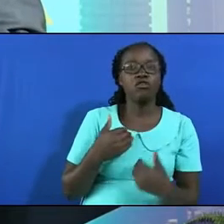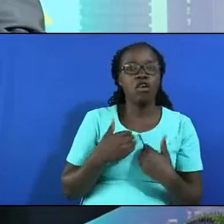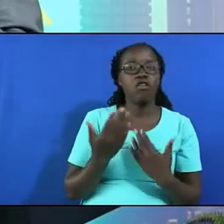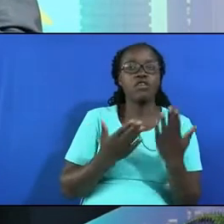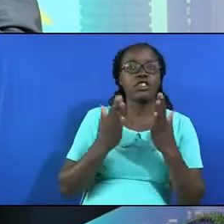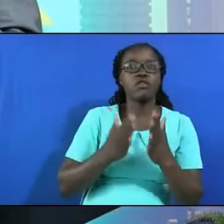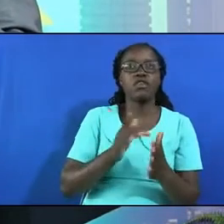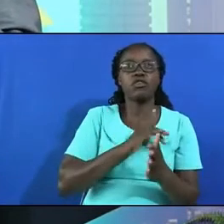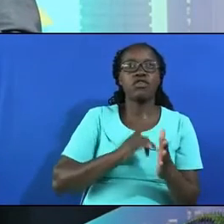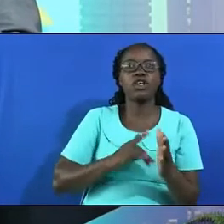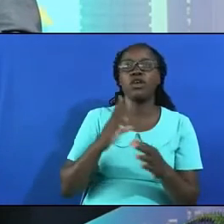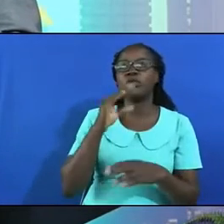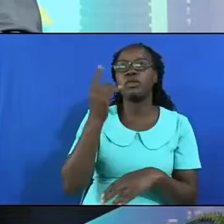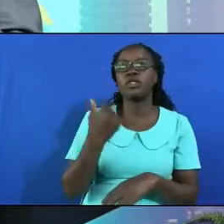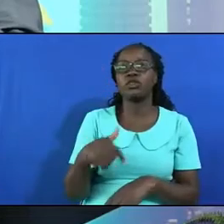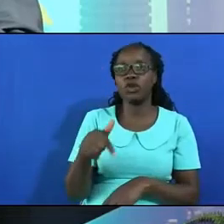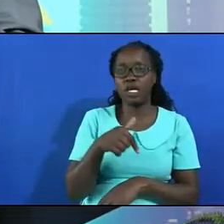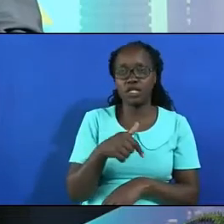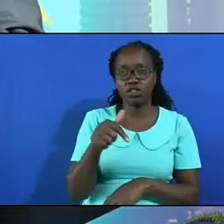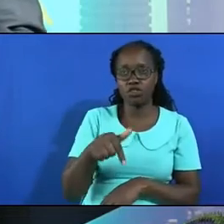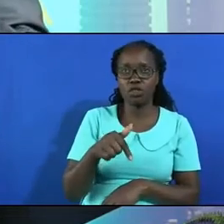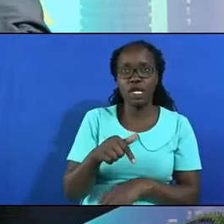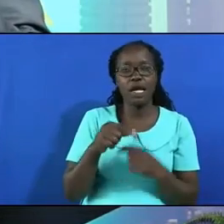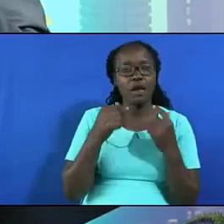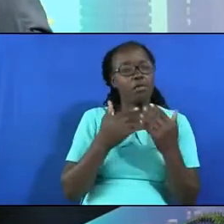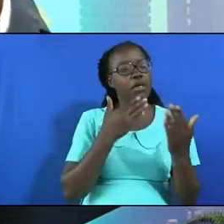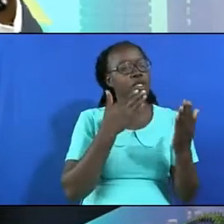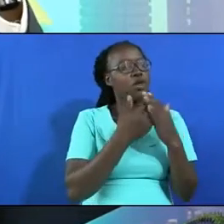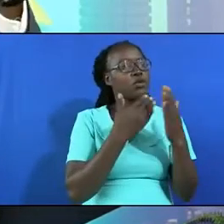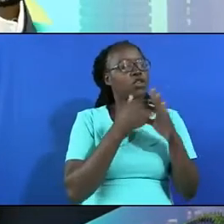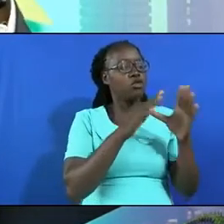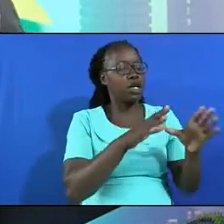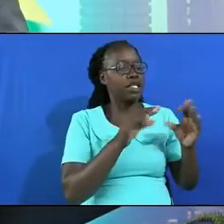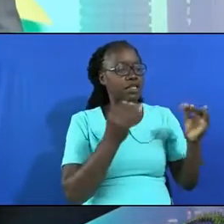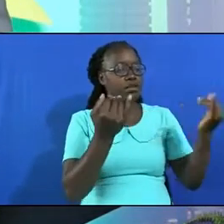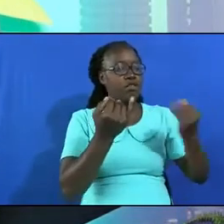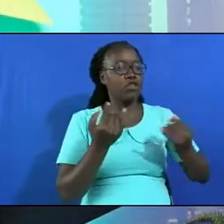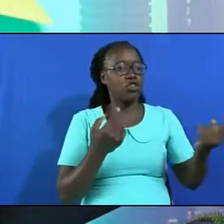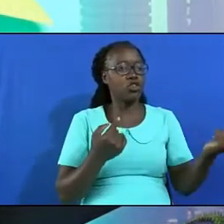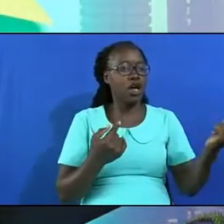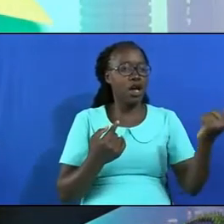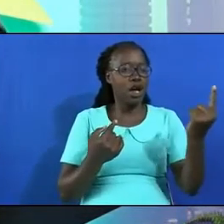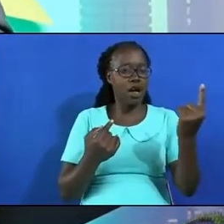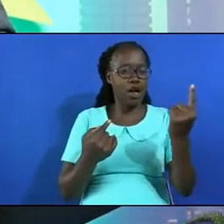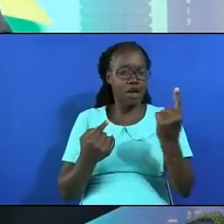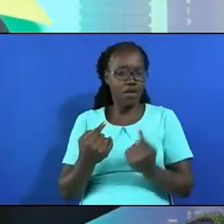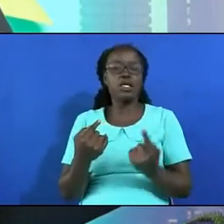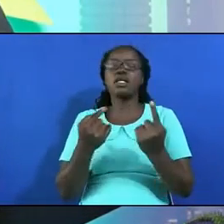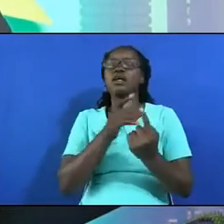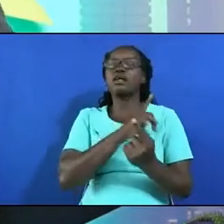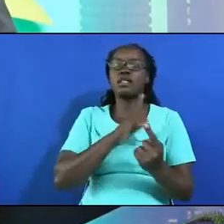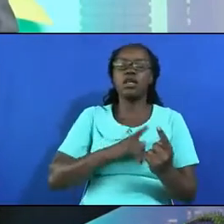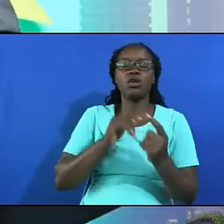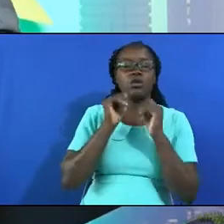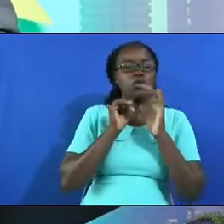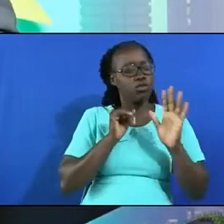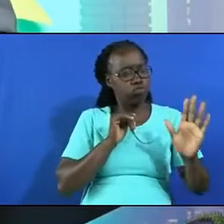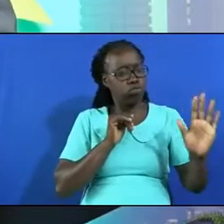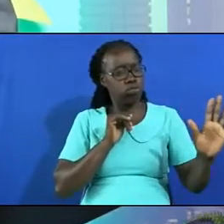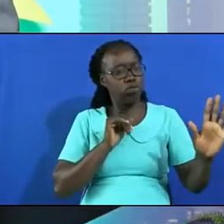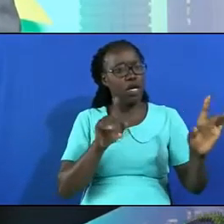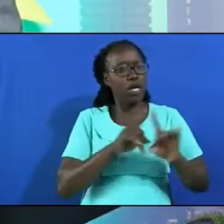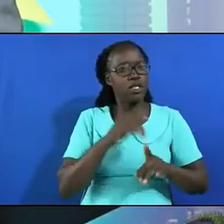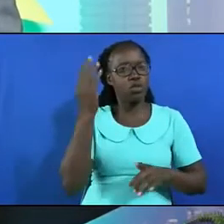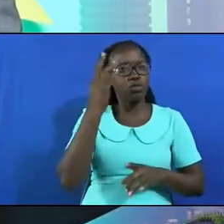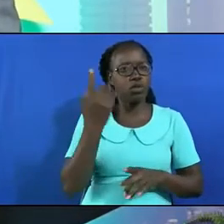of the Lord ministering to us today. Pastor, we are grateful for accepting our invitation. May the Lord bless you even as